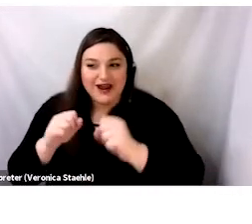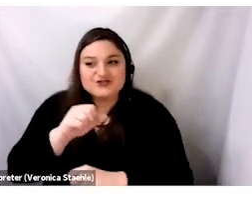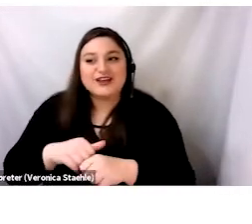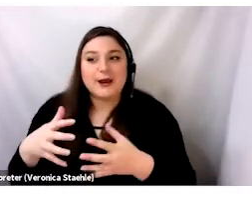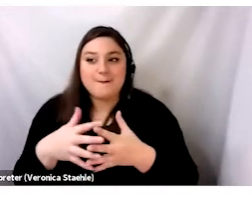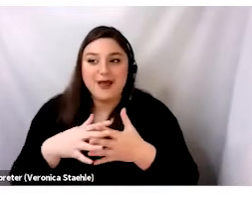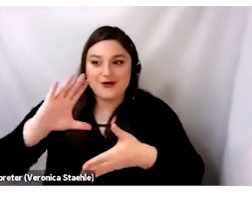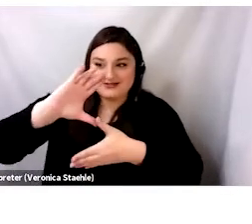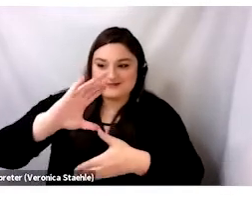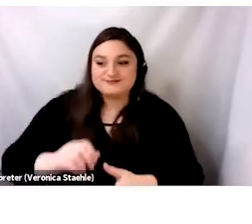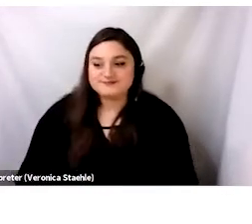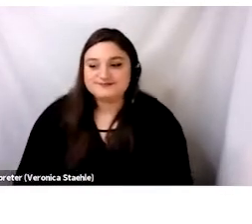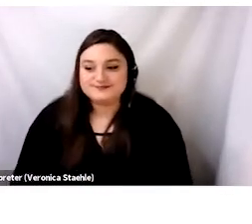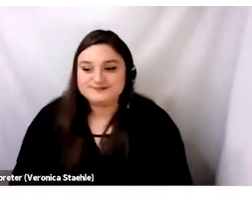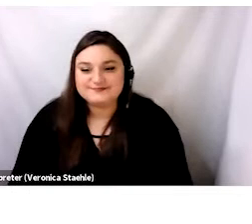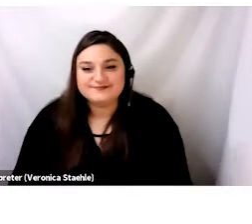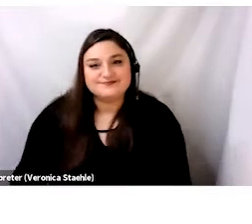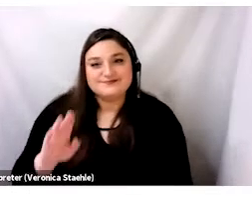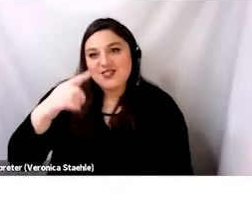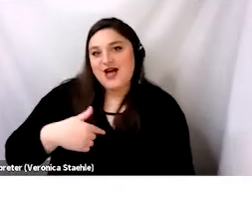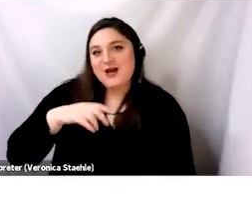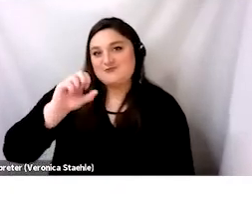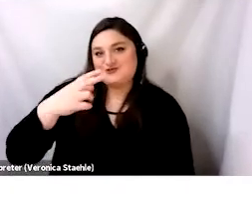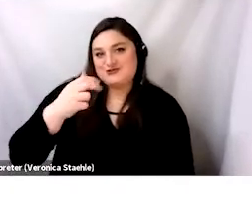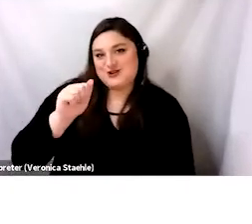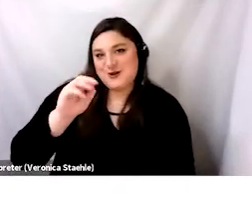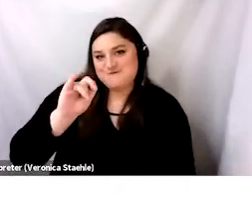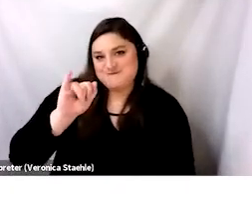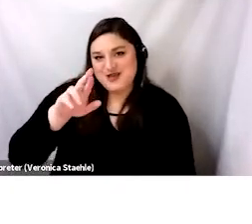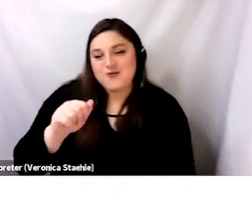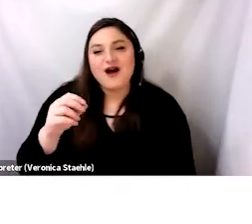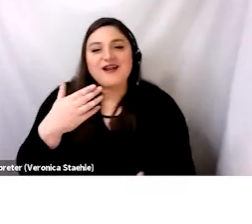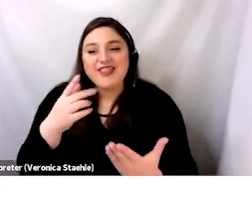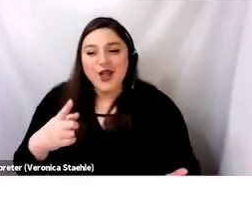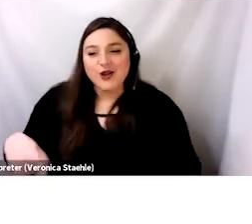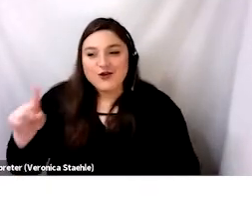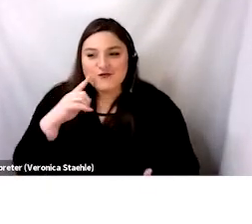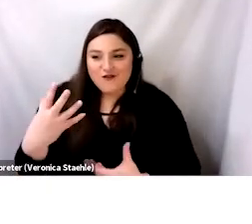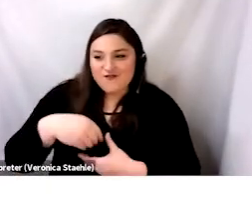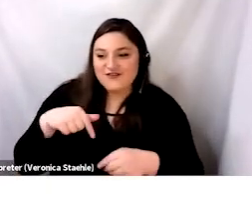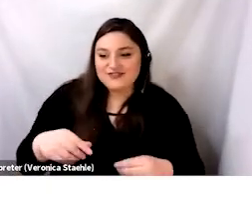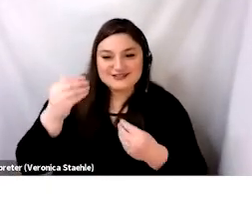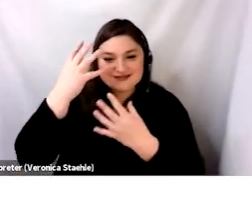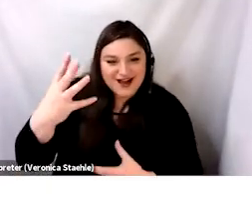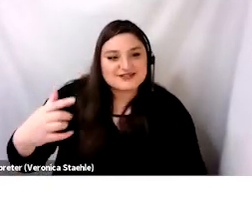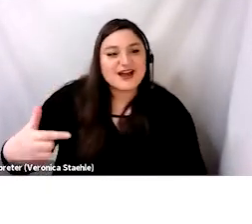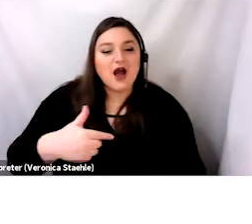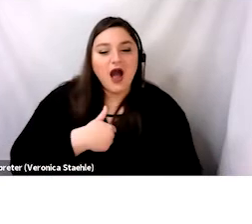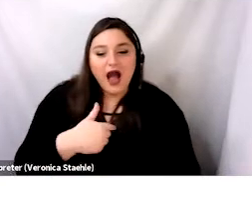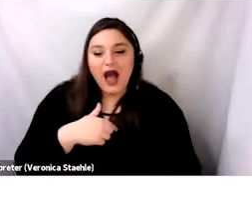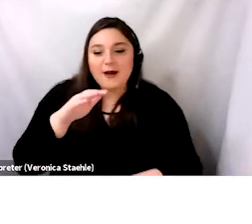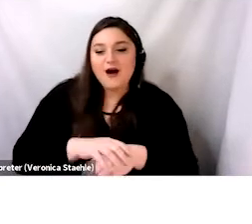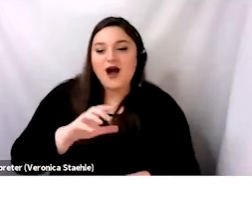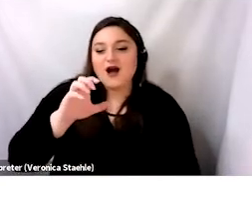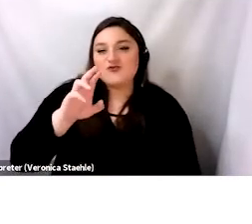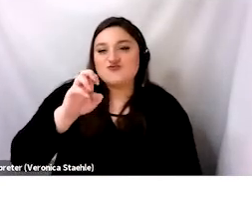Thank you, Teju. And yes, I'm Sha'Mira, and I thank you all for having me and engaging with our content. I currently reside on Creek and Cherokee land in